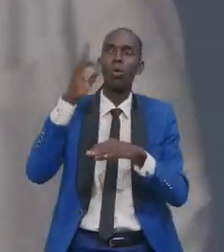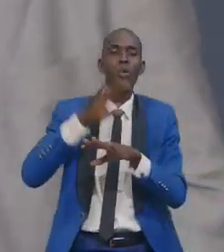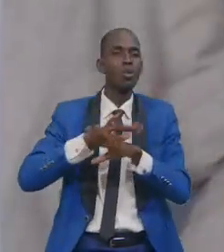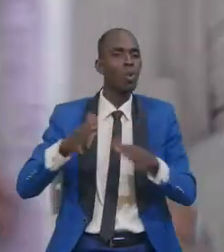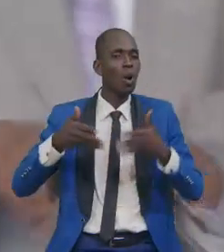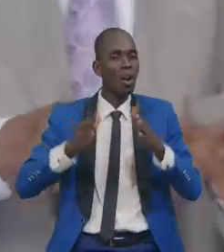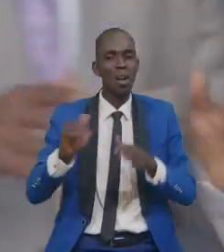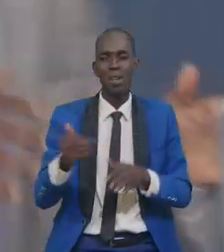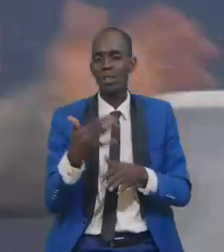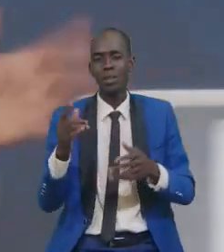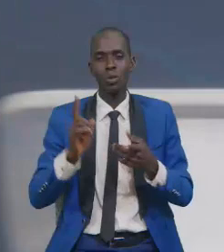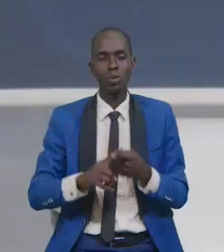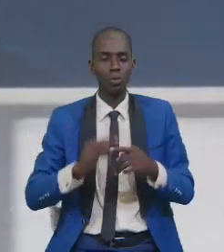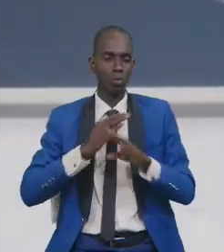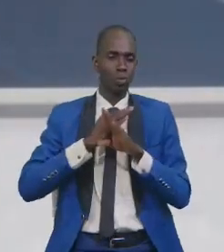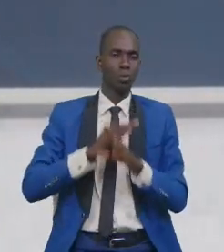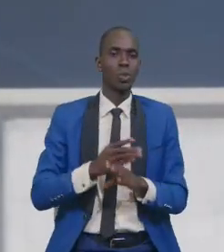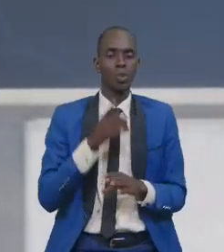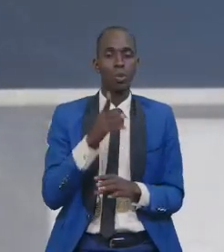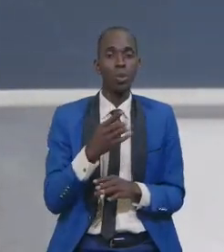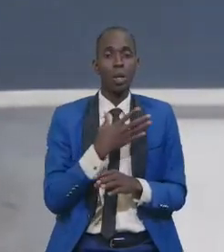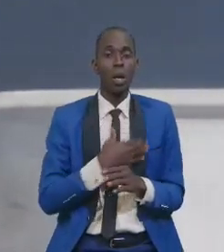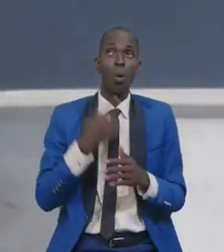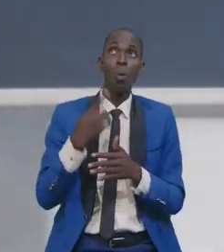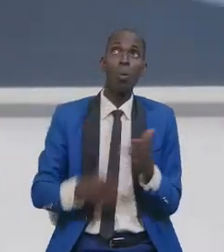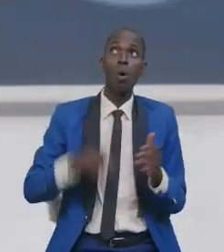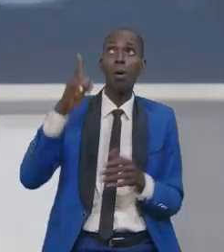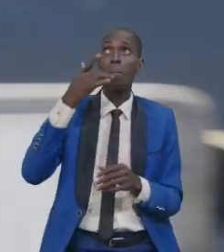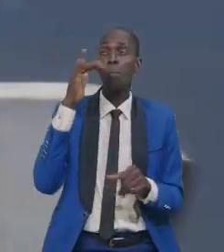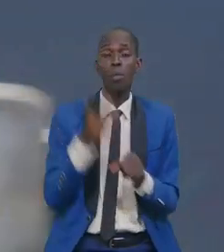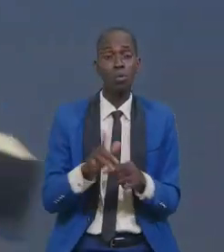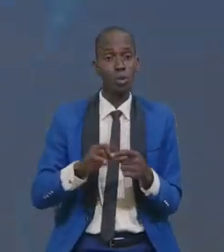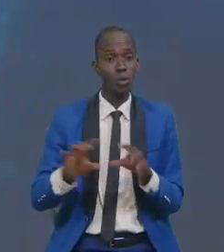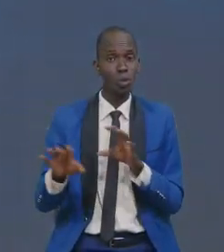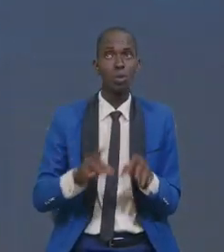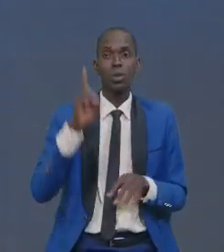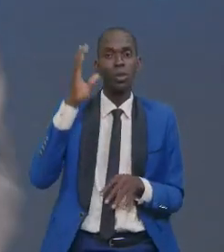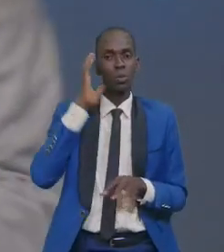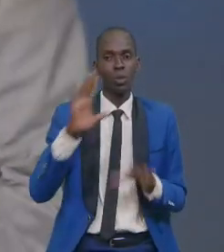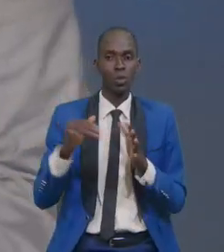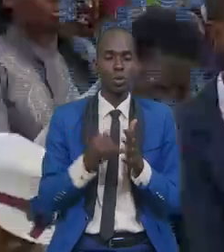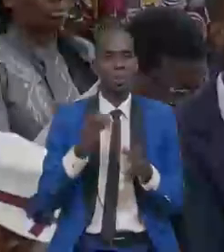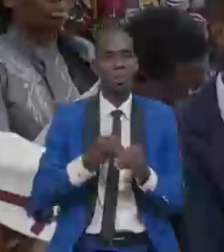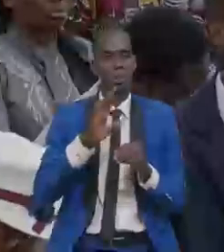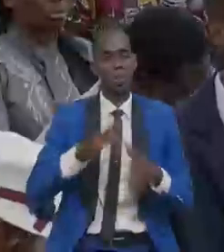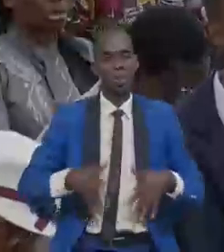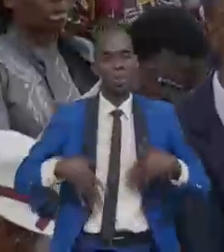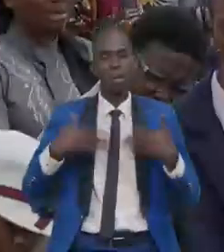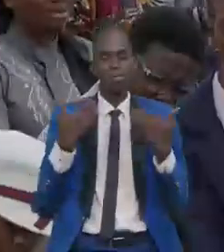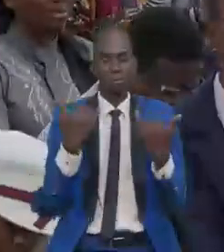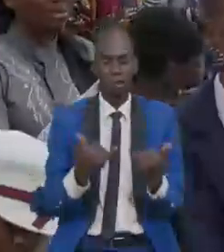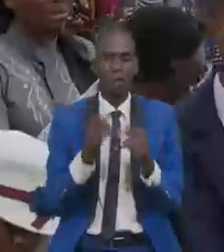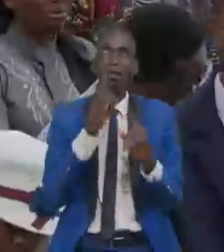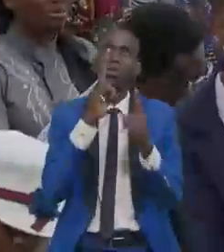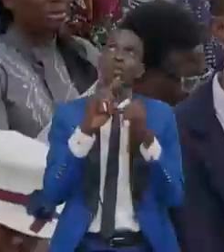Almighty God and what he has promised to do, he will do in your life. Open your mouth and tell the